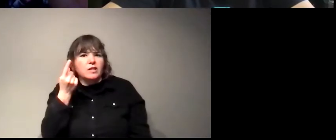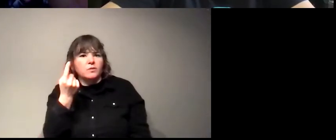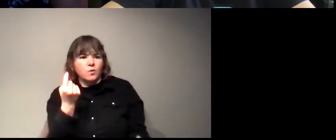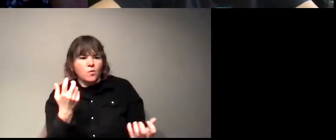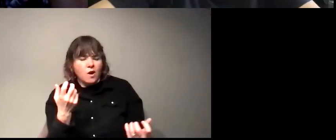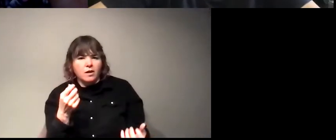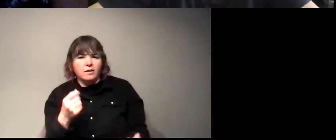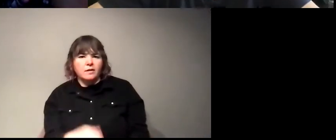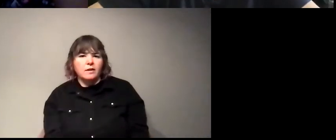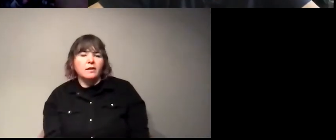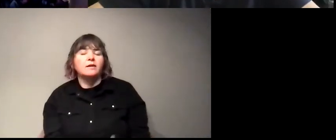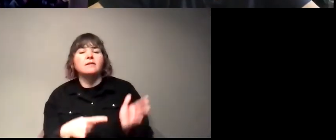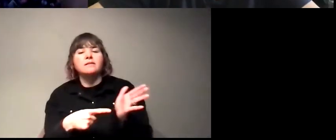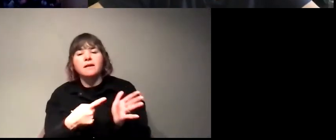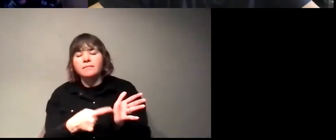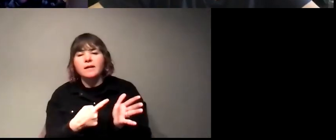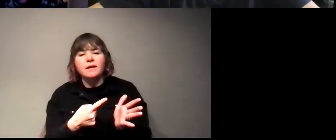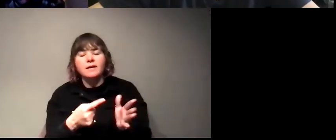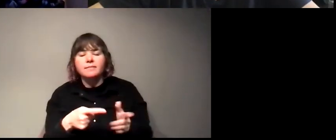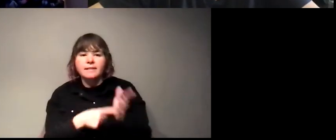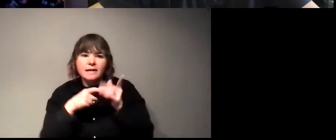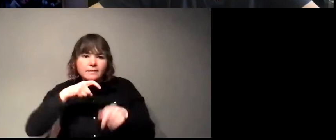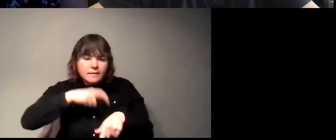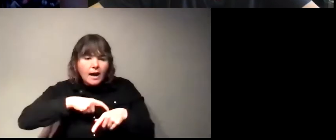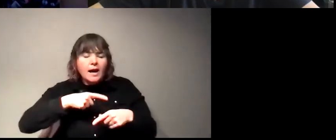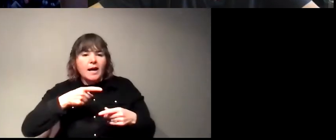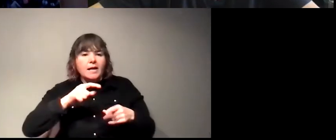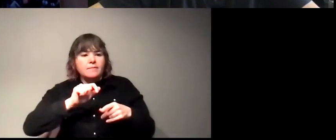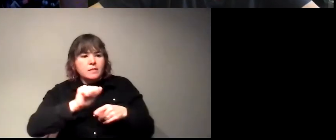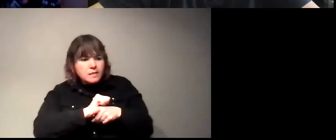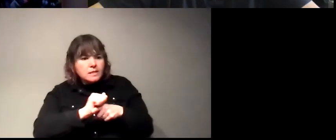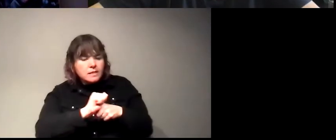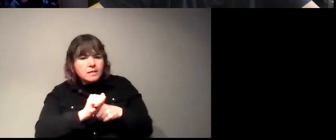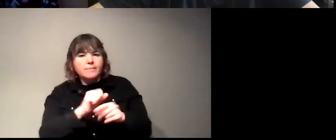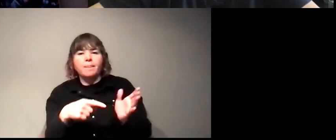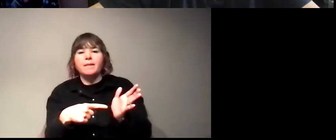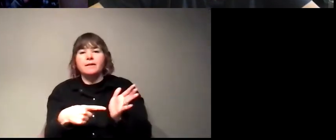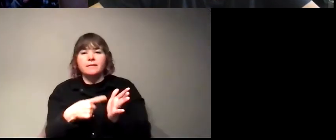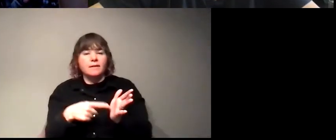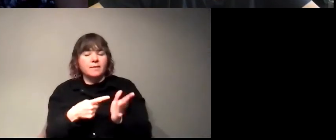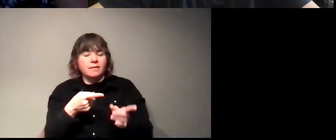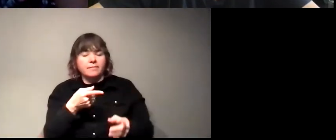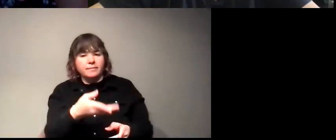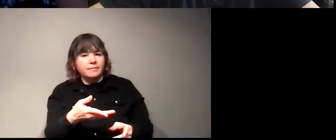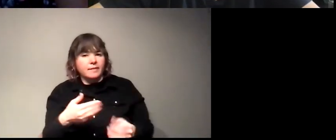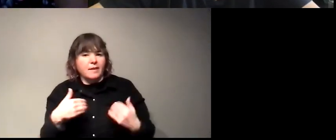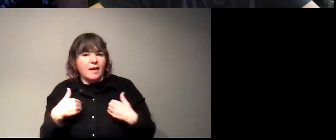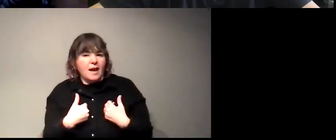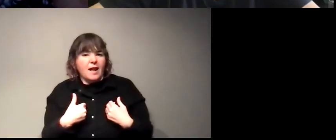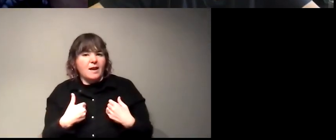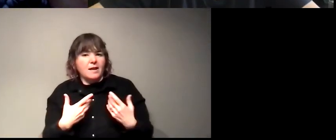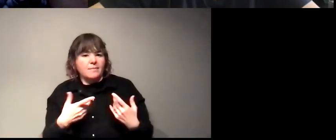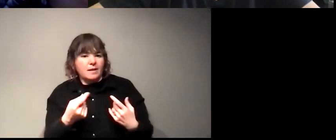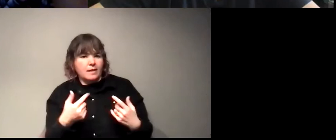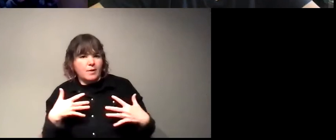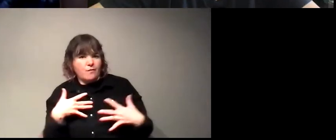it. And sometimes it takes time for it to get in there. And sometimes it's just the animal's a little